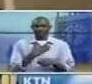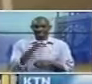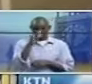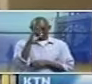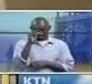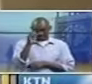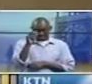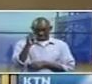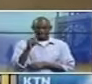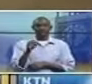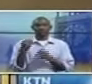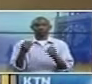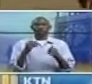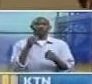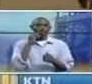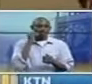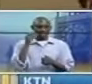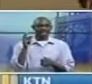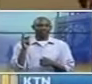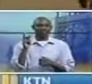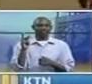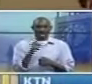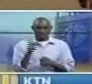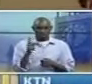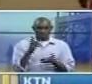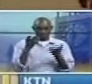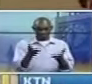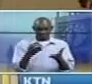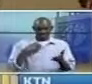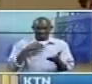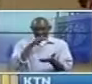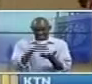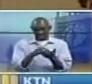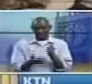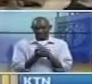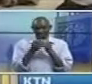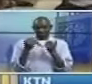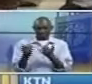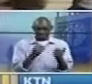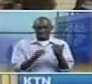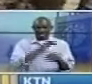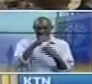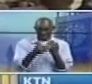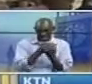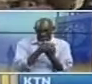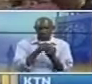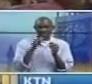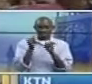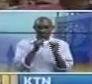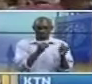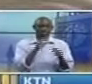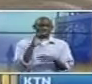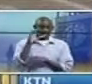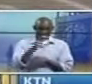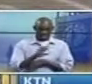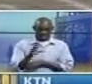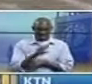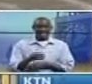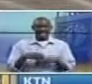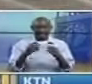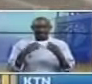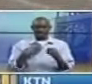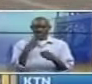Children's Home in Kayole, Soweto. The home is one of the 700 children's rehabilitation institutions in the country, hosting more